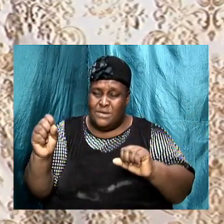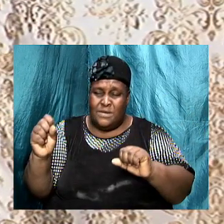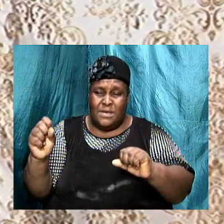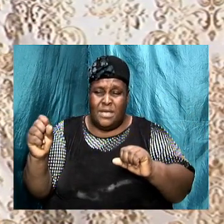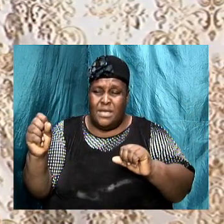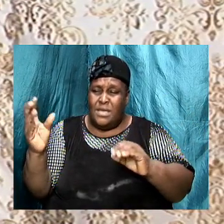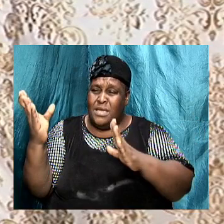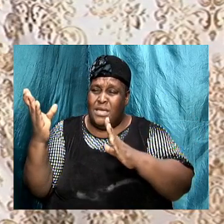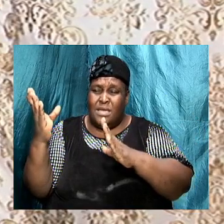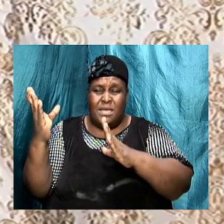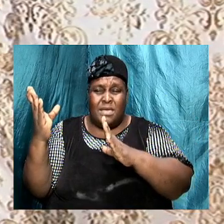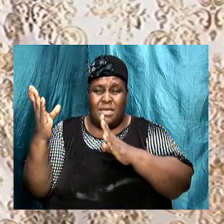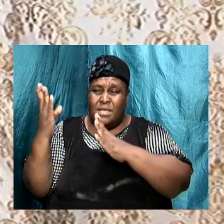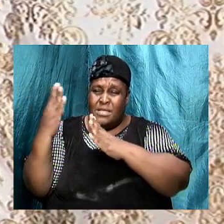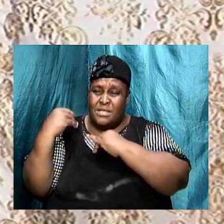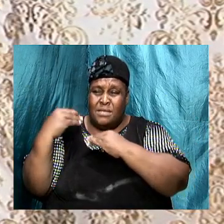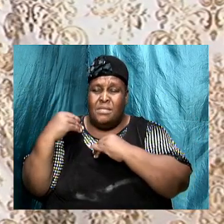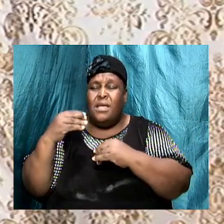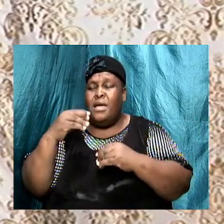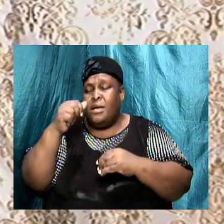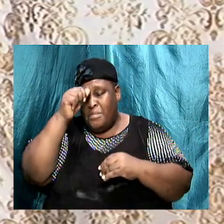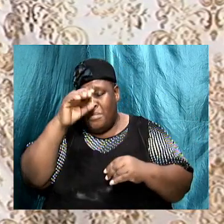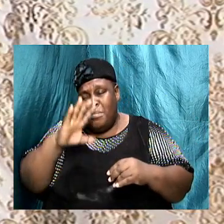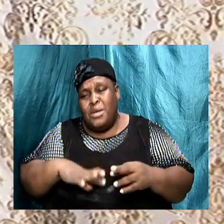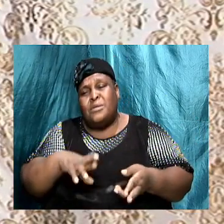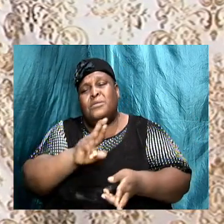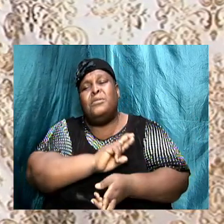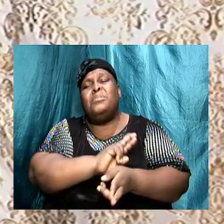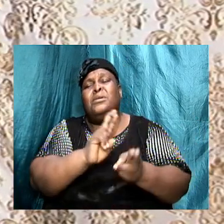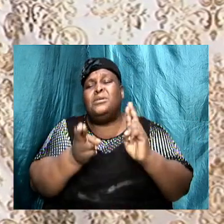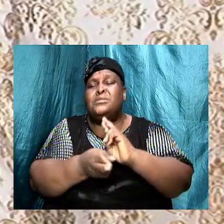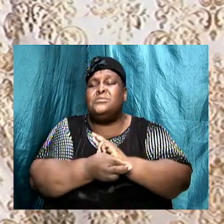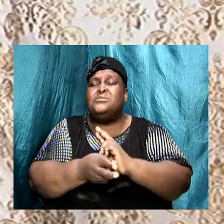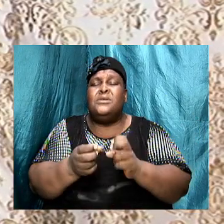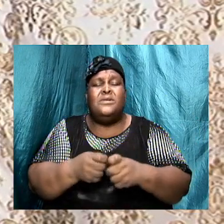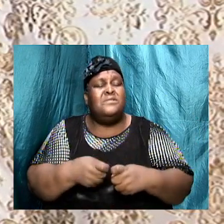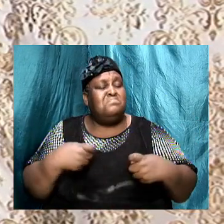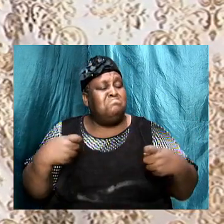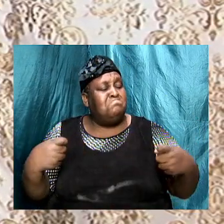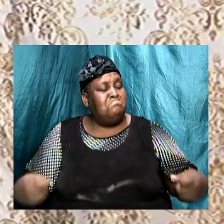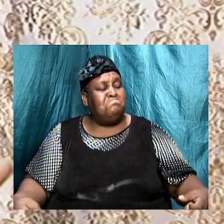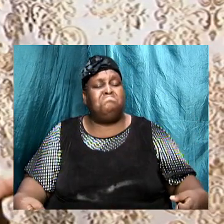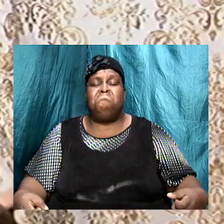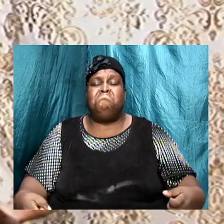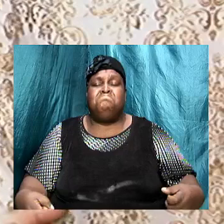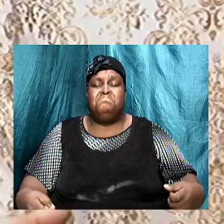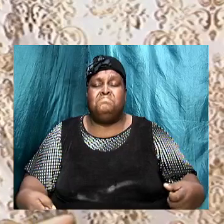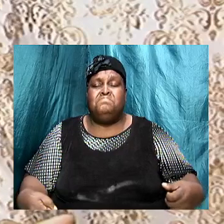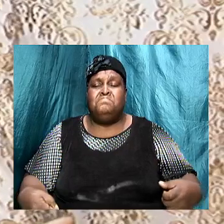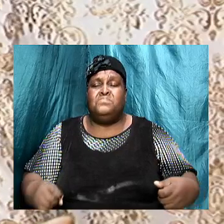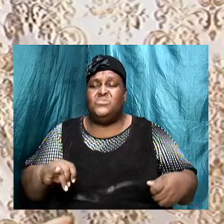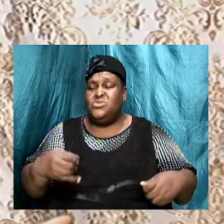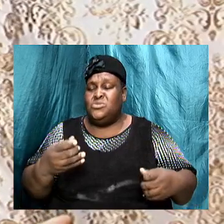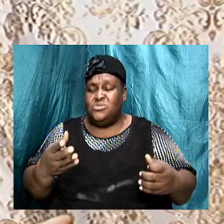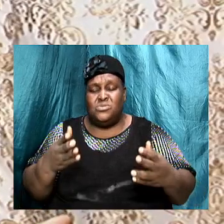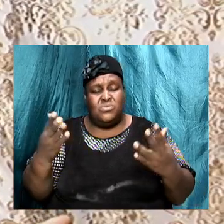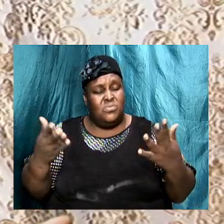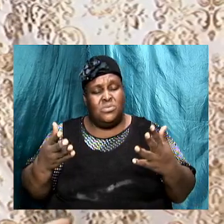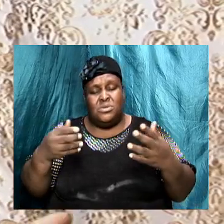a man is repented of his sins. It is just what God